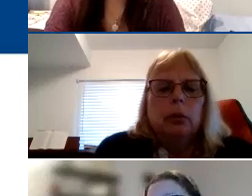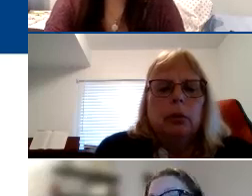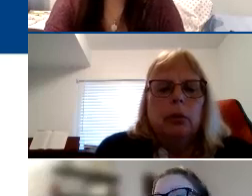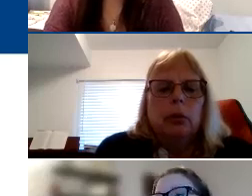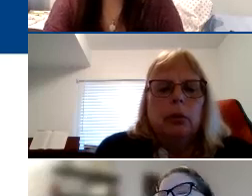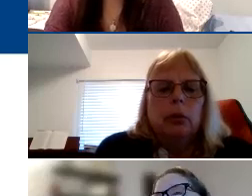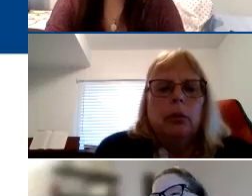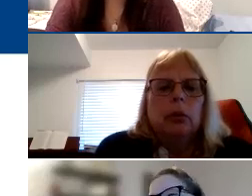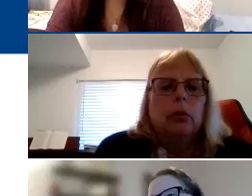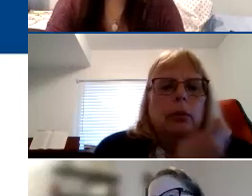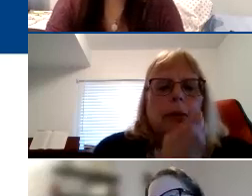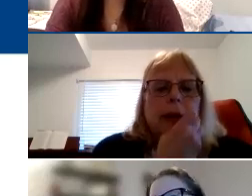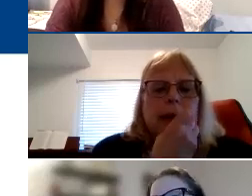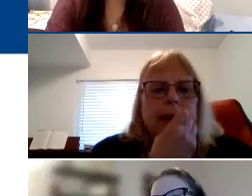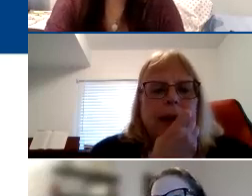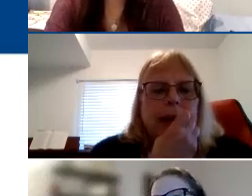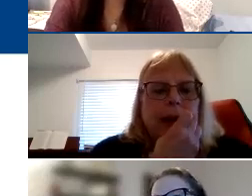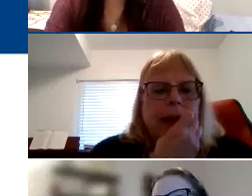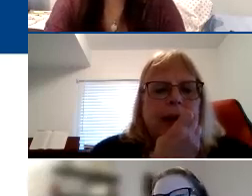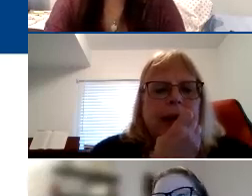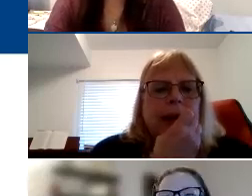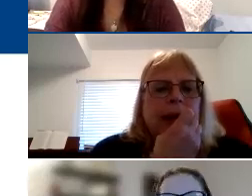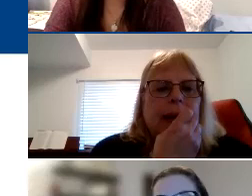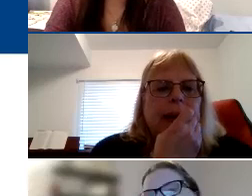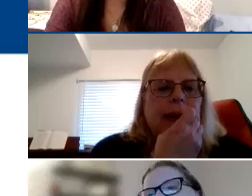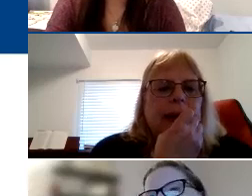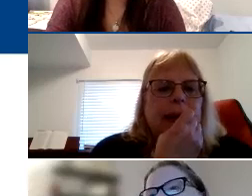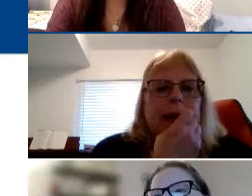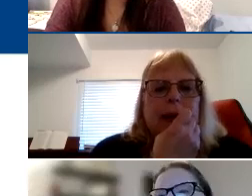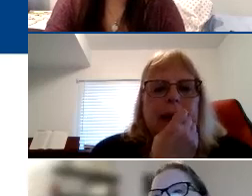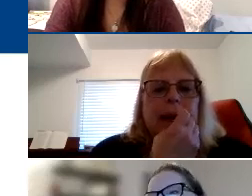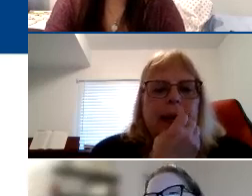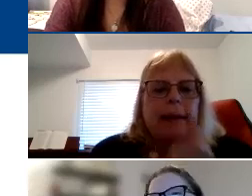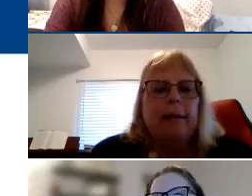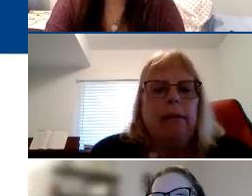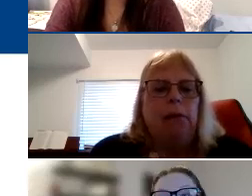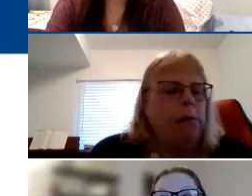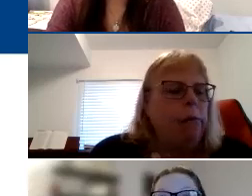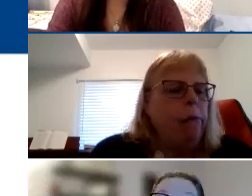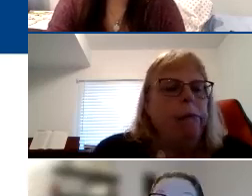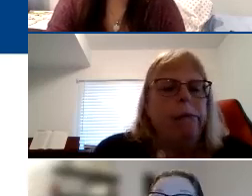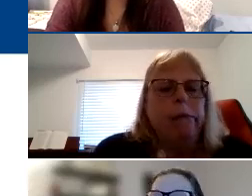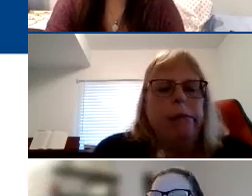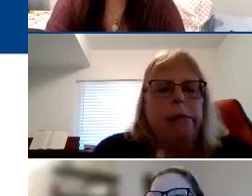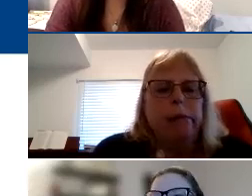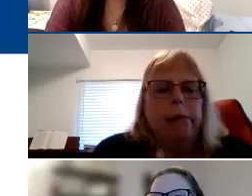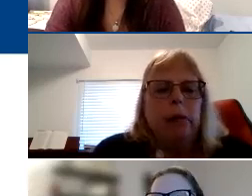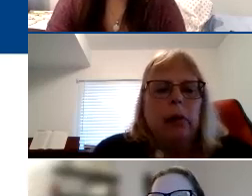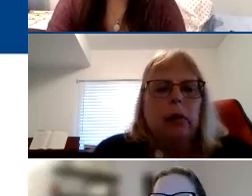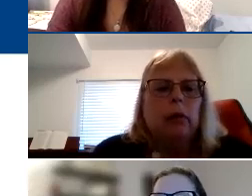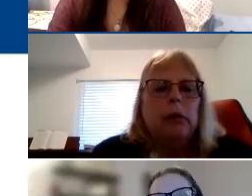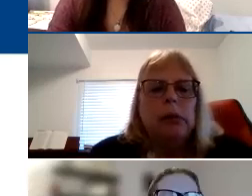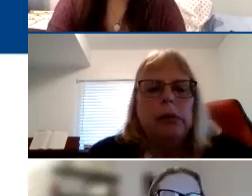apnea. And so from a little diagram, we can see here the patient would be sleeping.